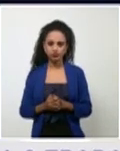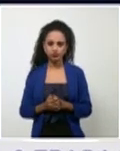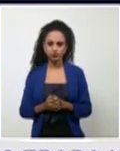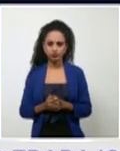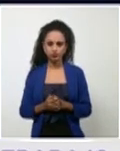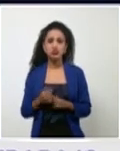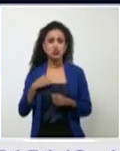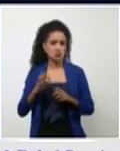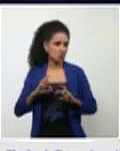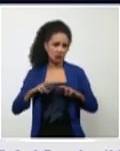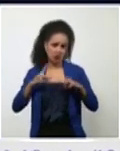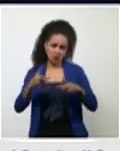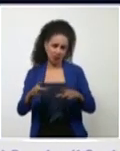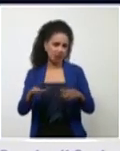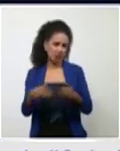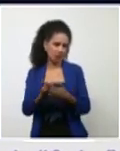Cuban.